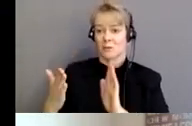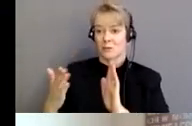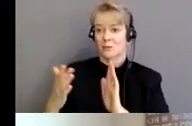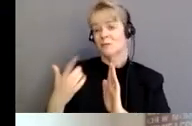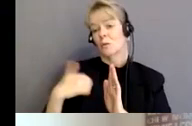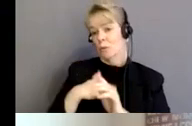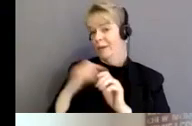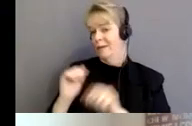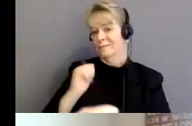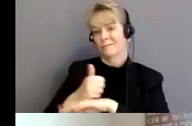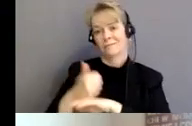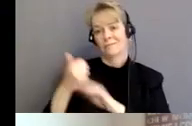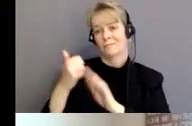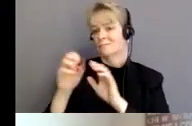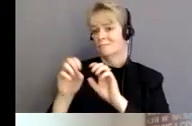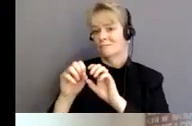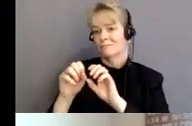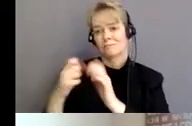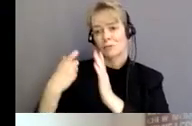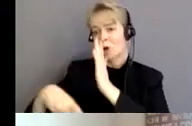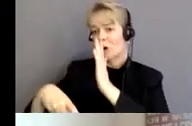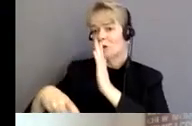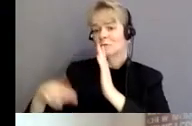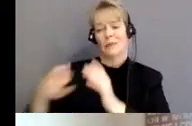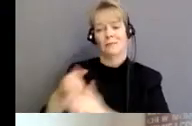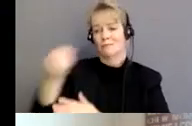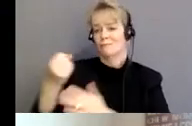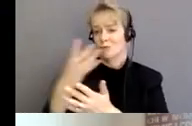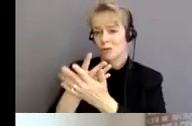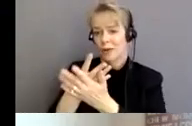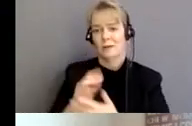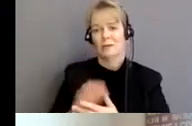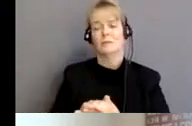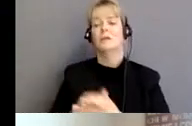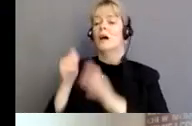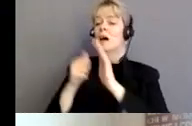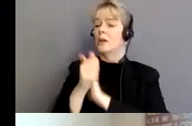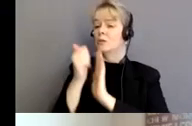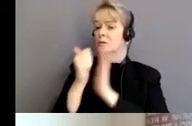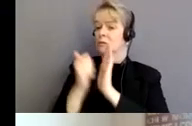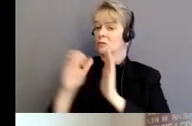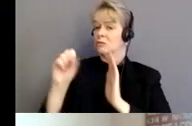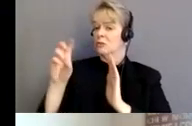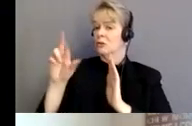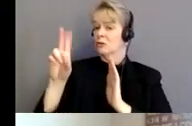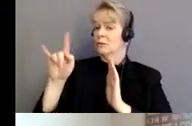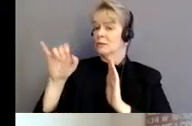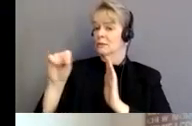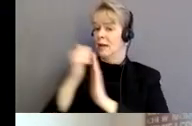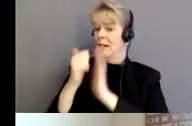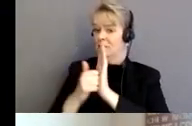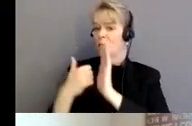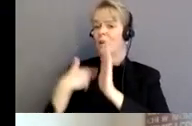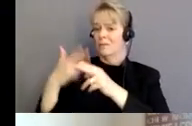jail. There's a provision on the Ontario Securities Act, a fraud provision. So fraudsters